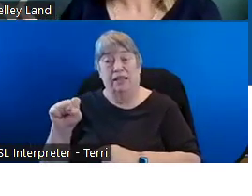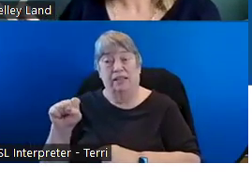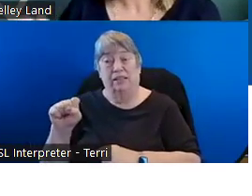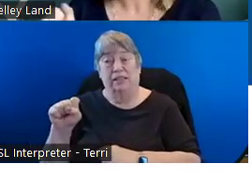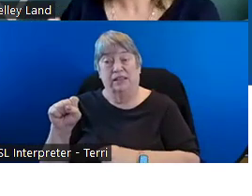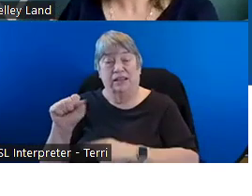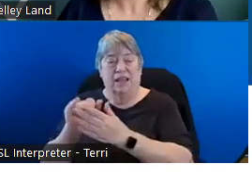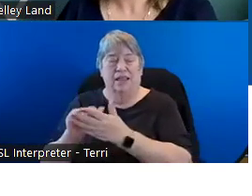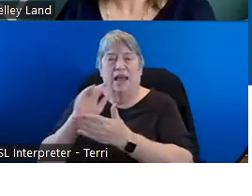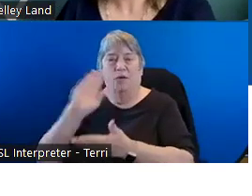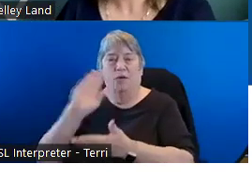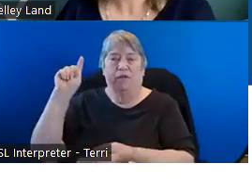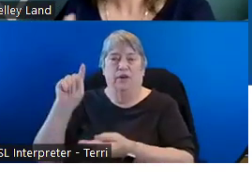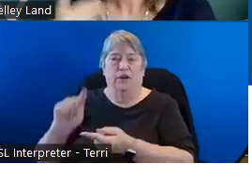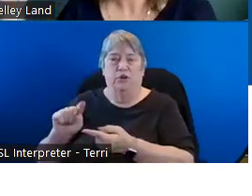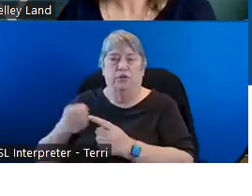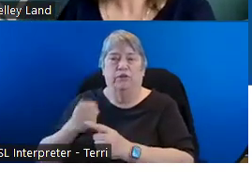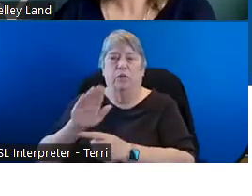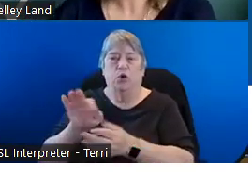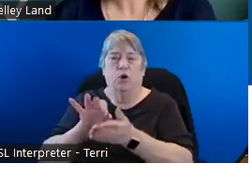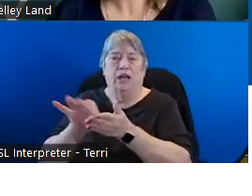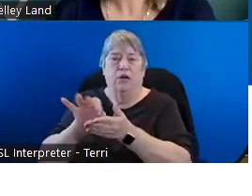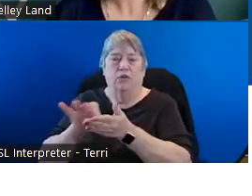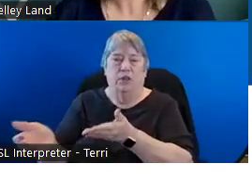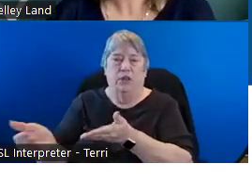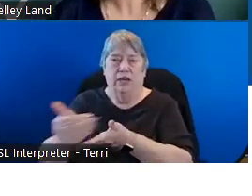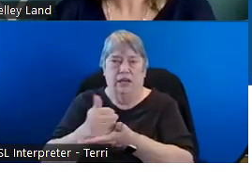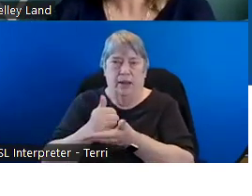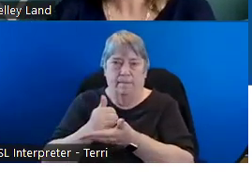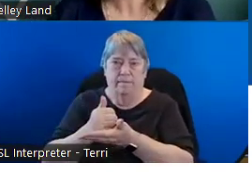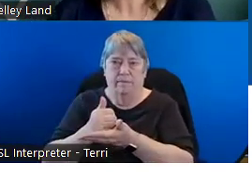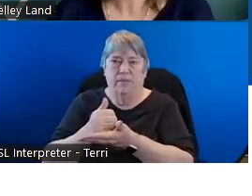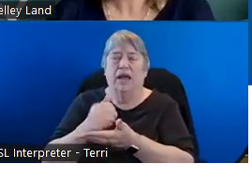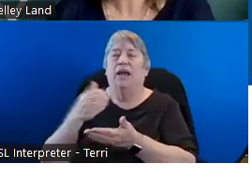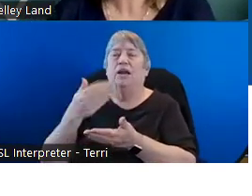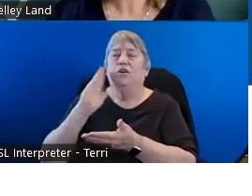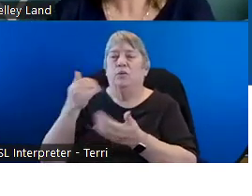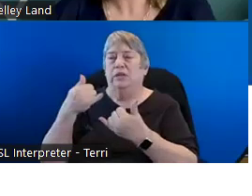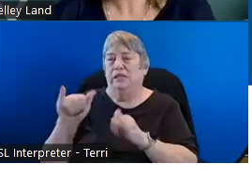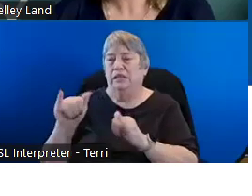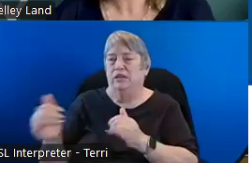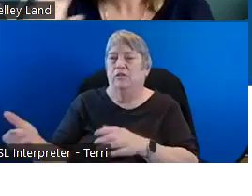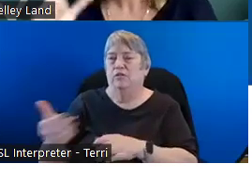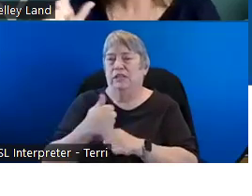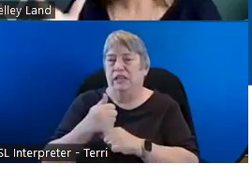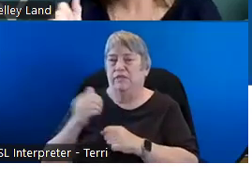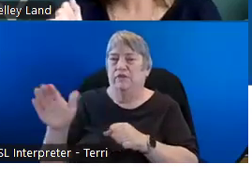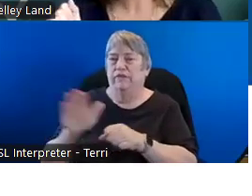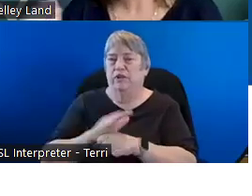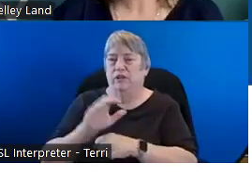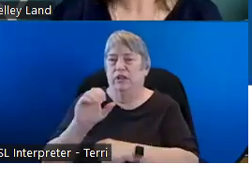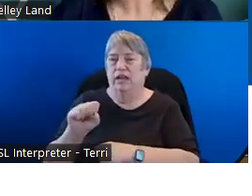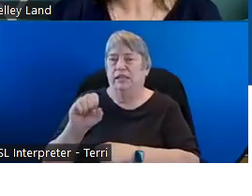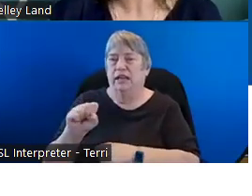will be reduced from your countable income and you would still receive your full SSI check. So just a little